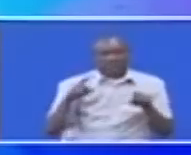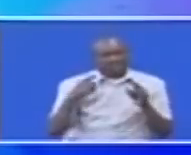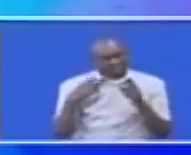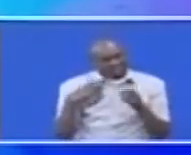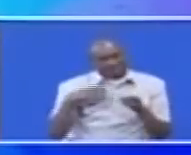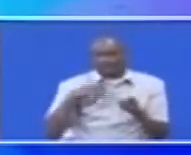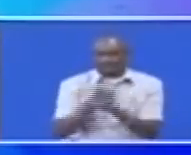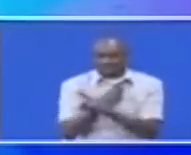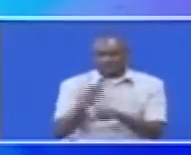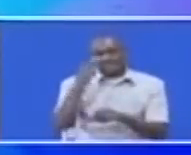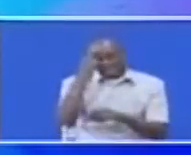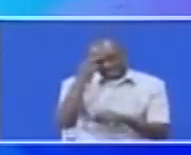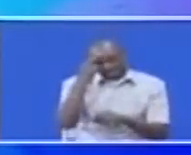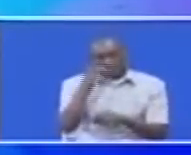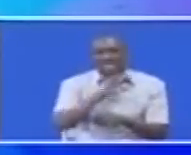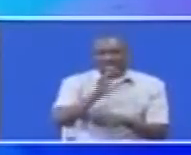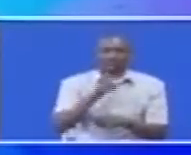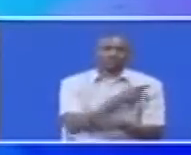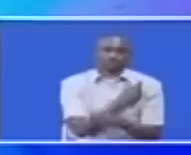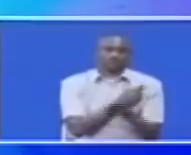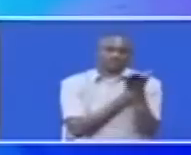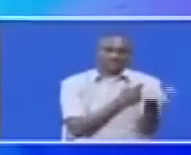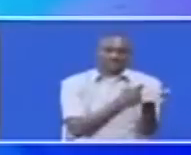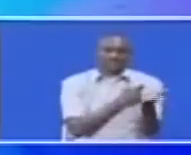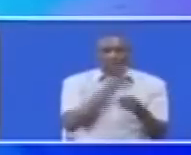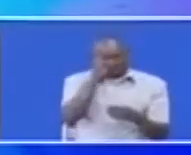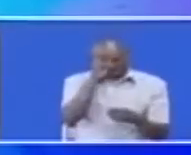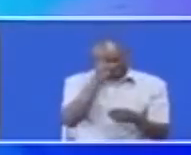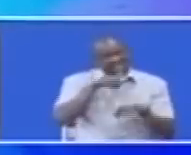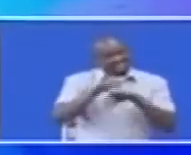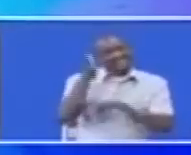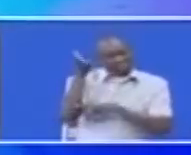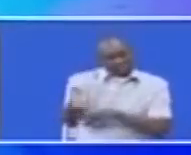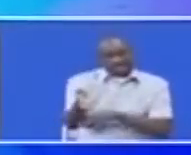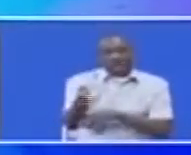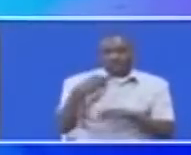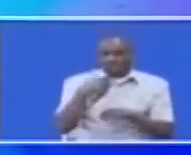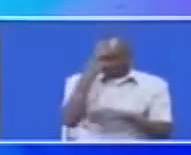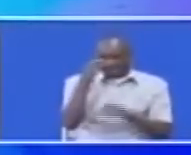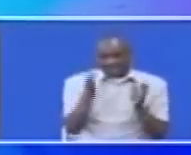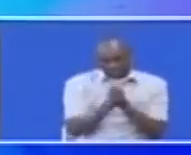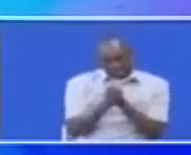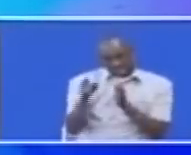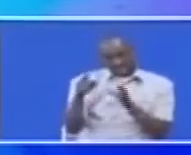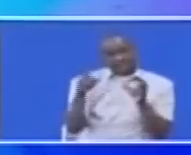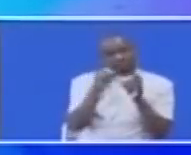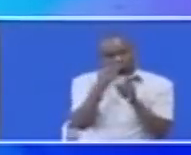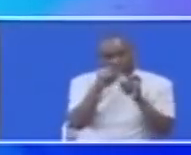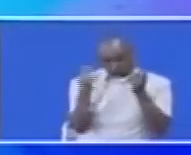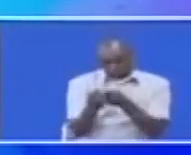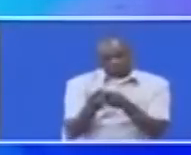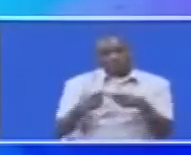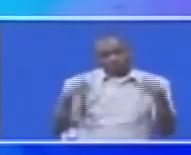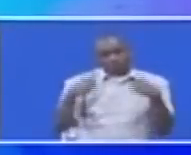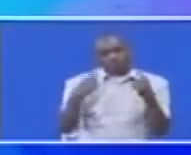referred to the Narok County Hospital. Police have been deployed to quell the violence between the Maasai and Kipsigis communities packed by